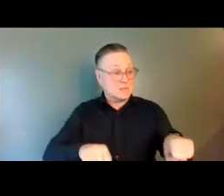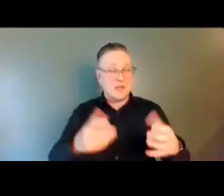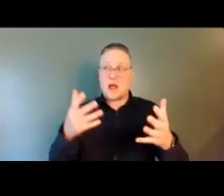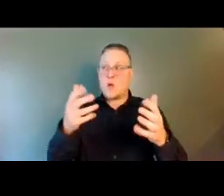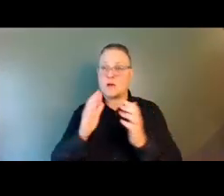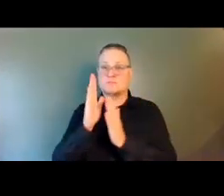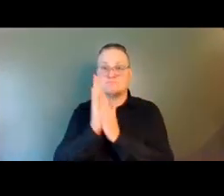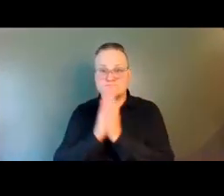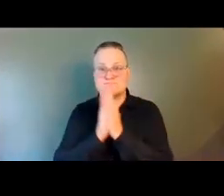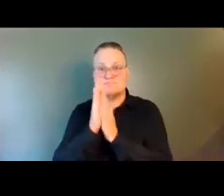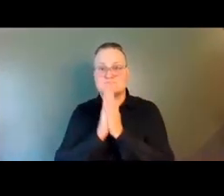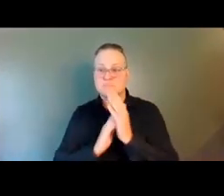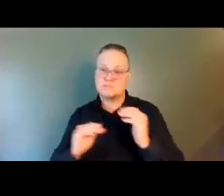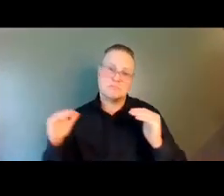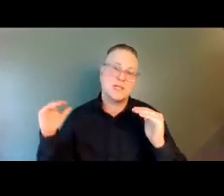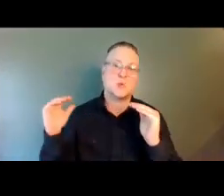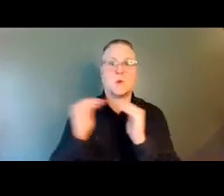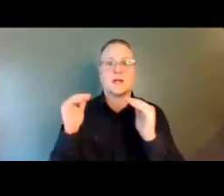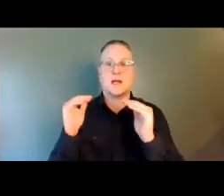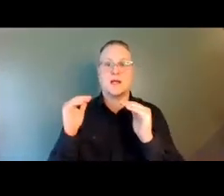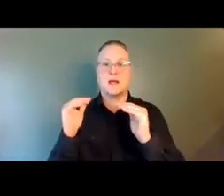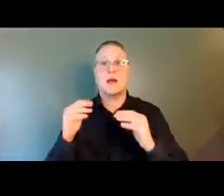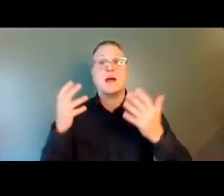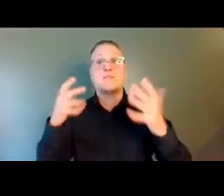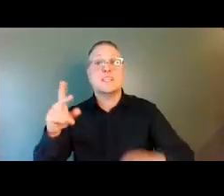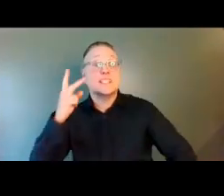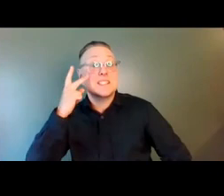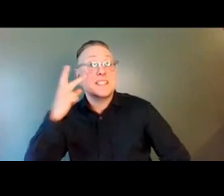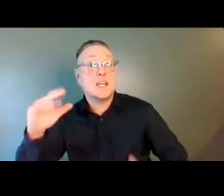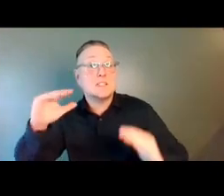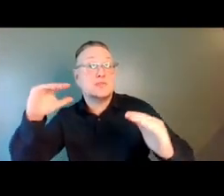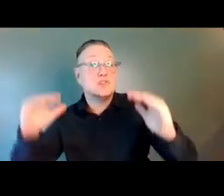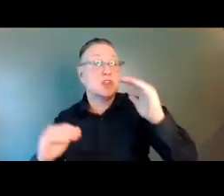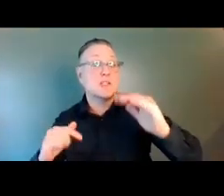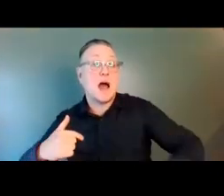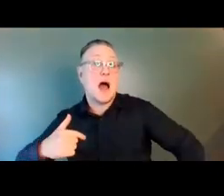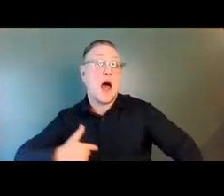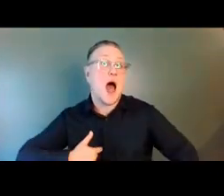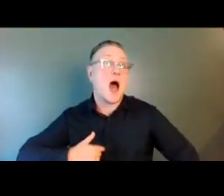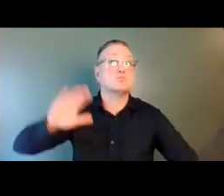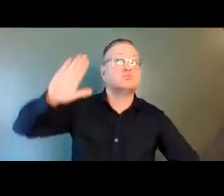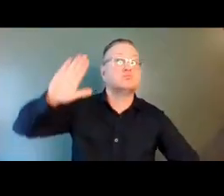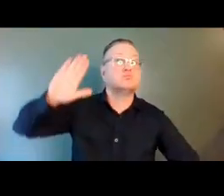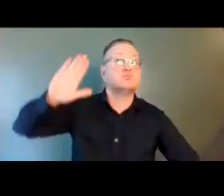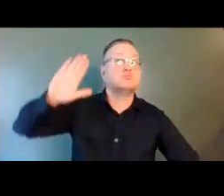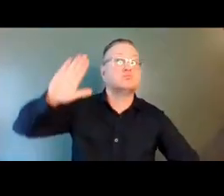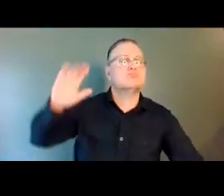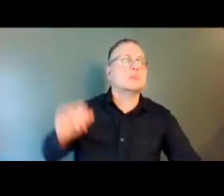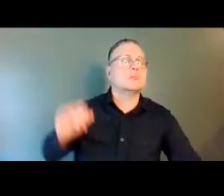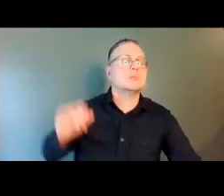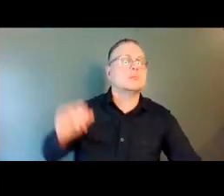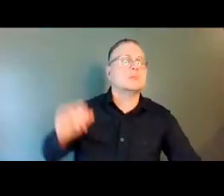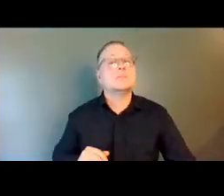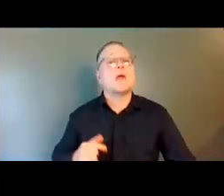speak up for myself first. Then I moved to advocate for others who cannot speak up for themselves. I continued